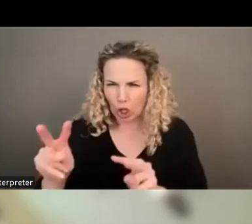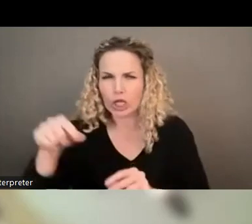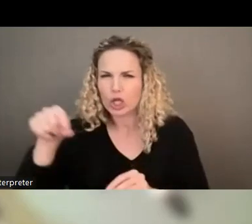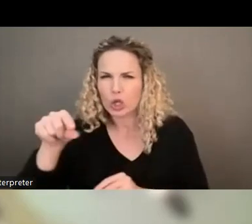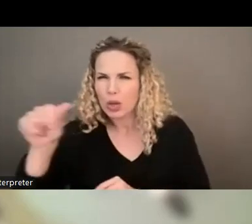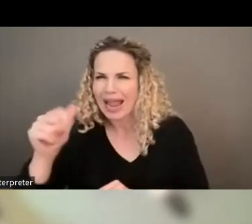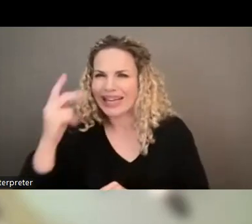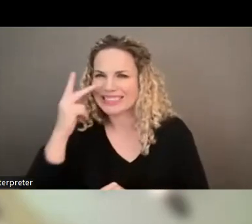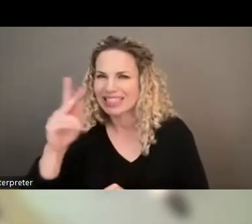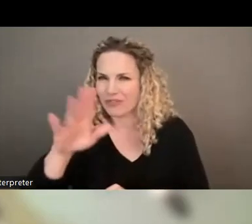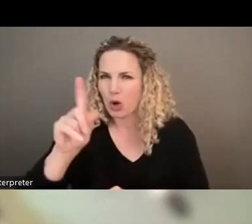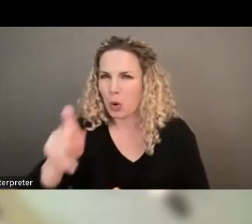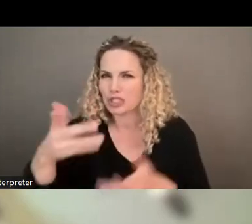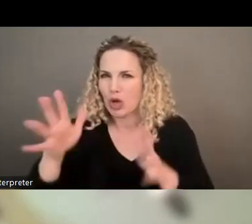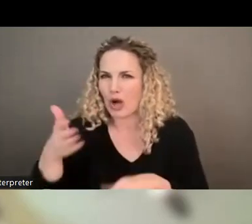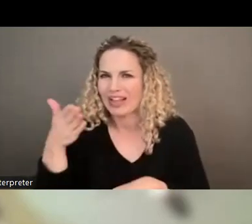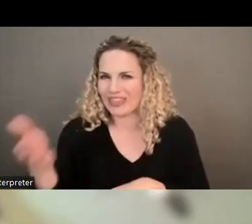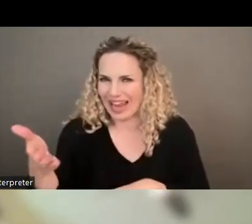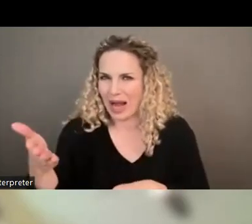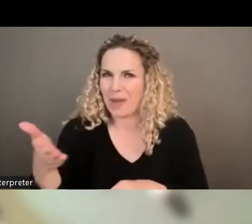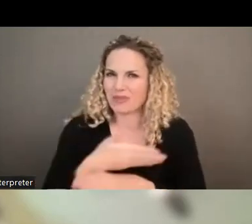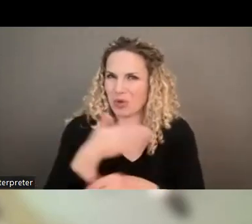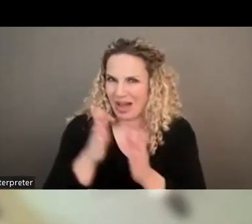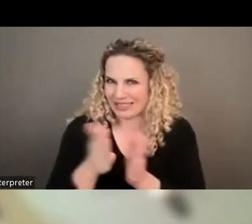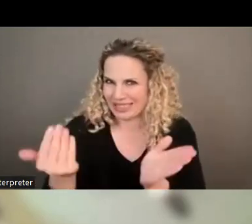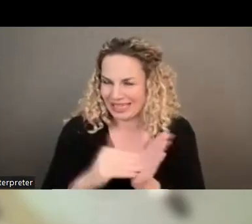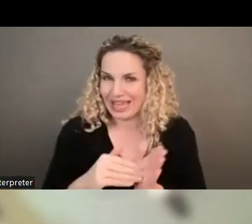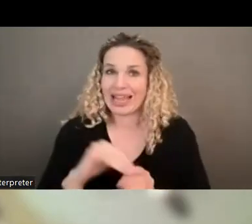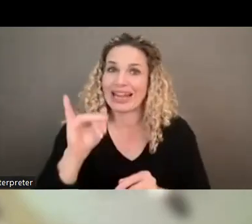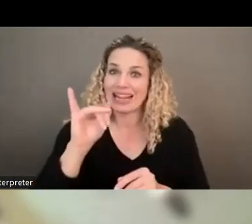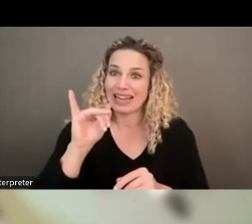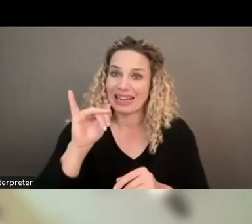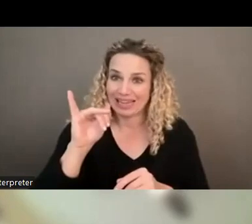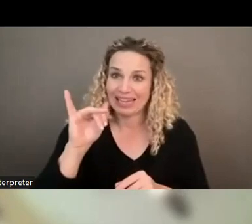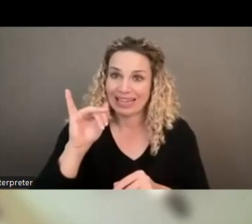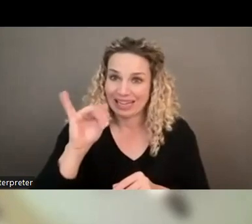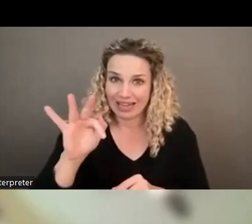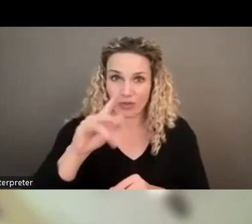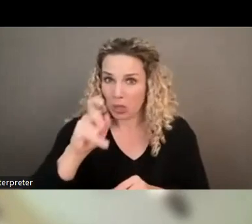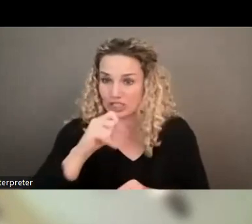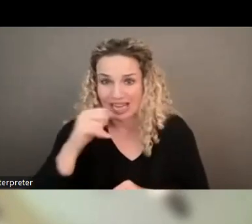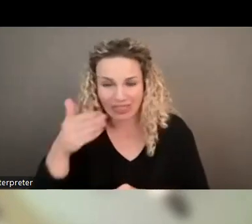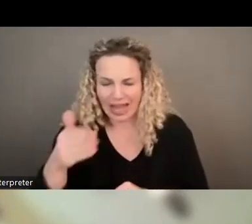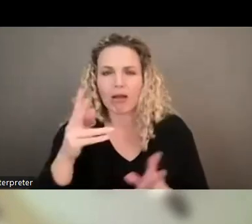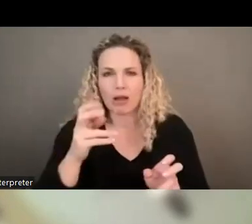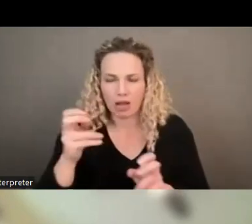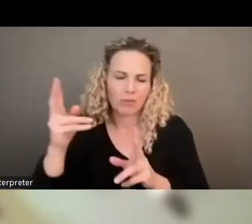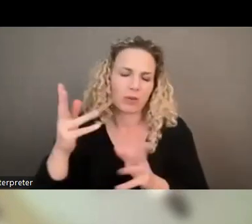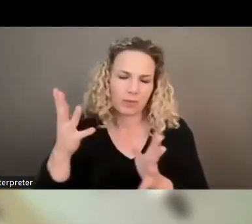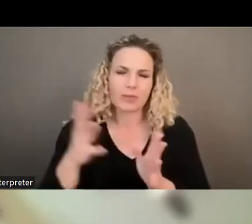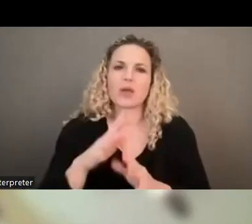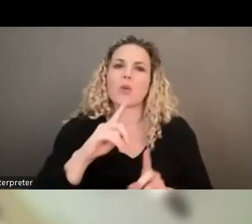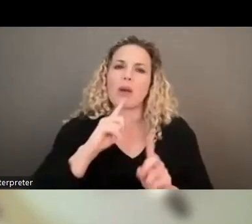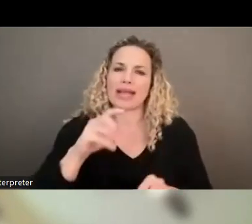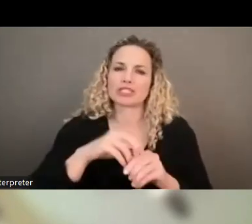your question is already there. If it is, you can upvote it. We will answer questions in